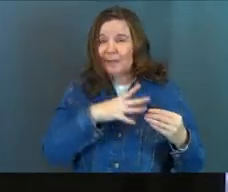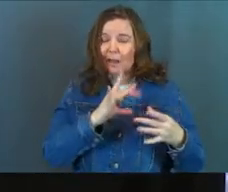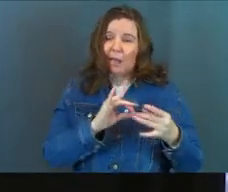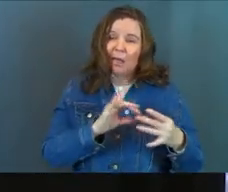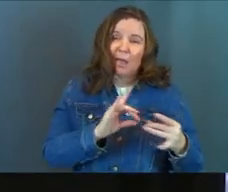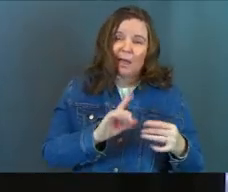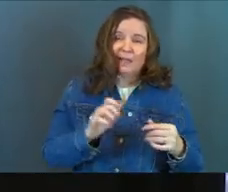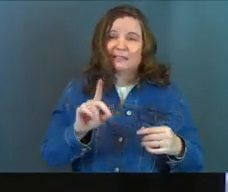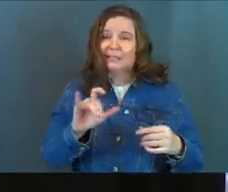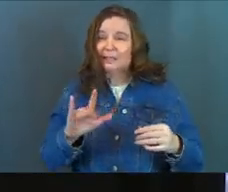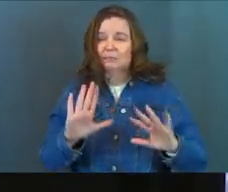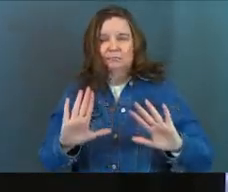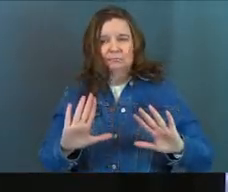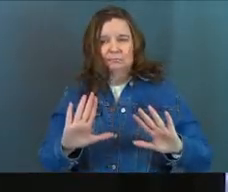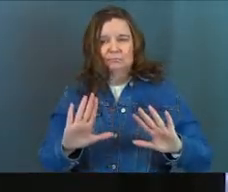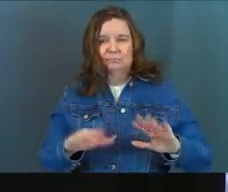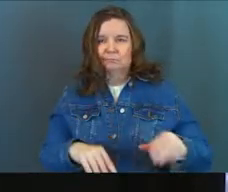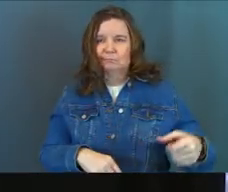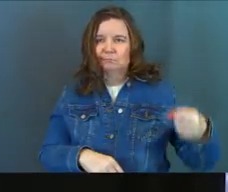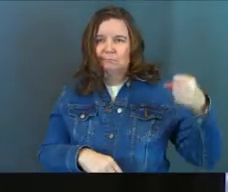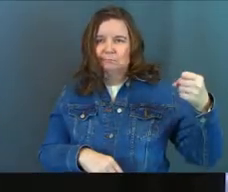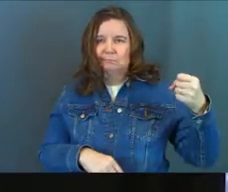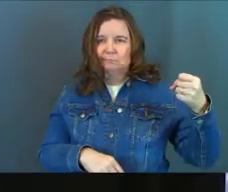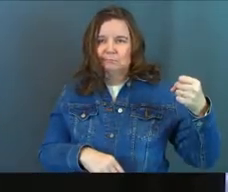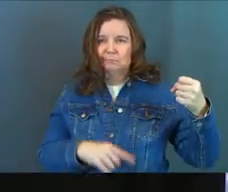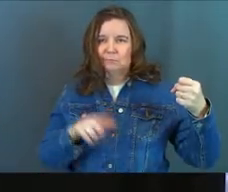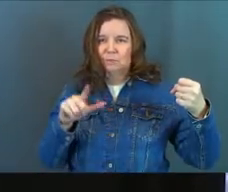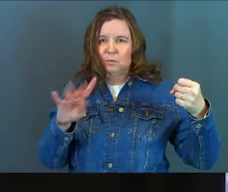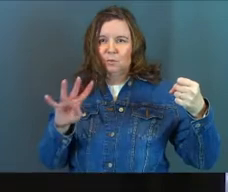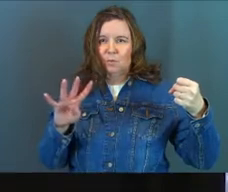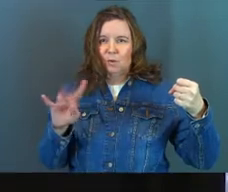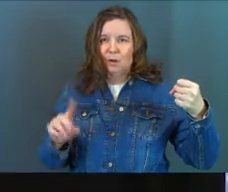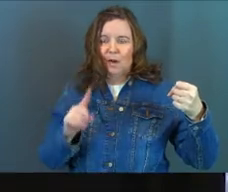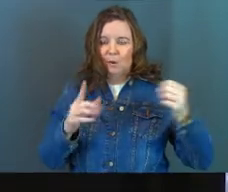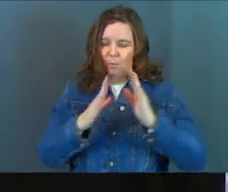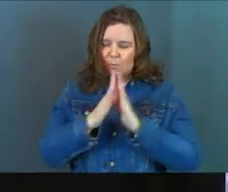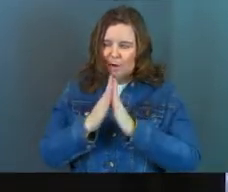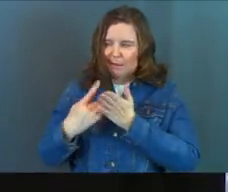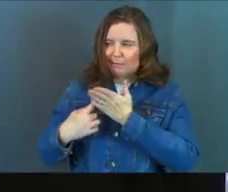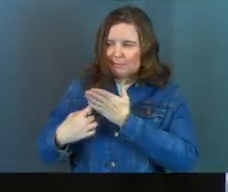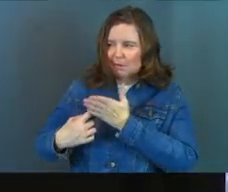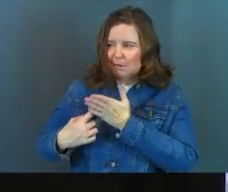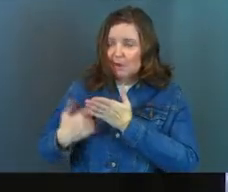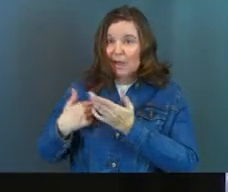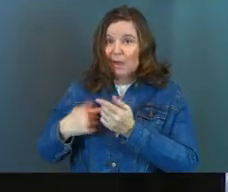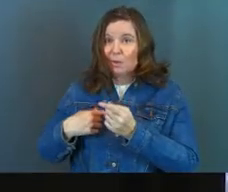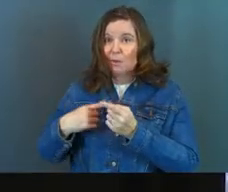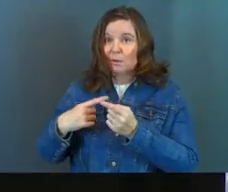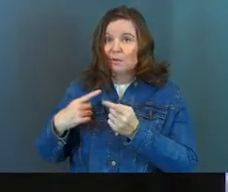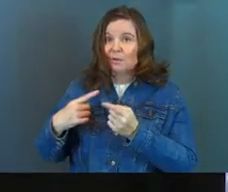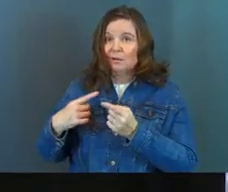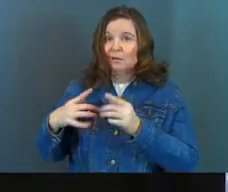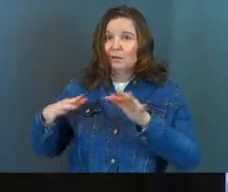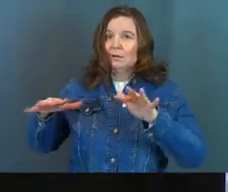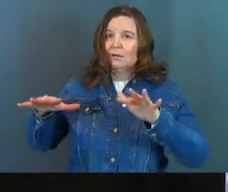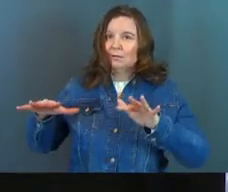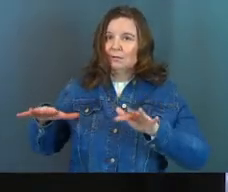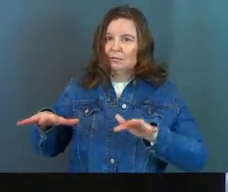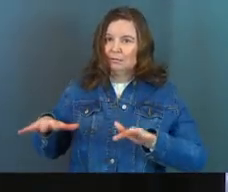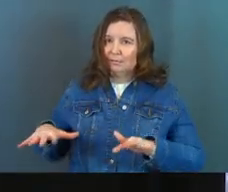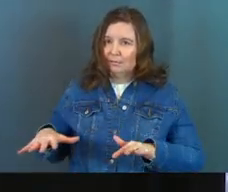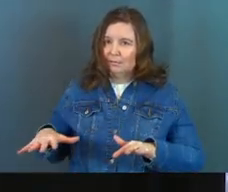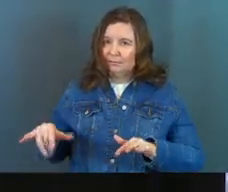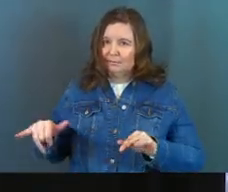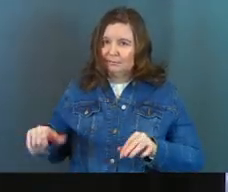don't care how good the deal is. We will not make the decision unless we can pray about it, we can talk about it, and we can chill the whole thing